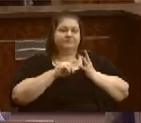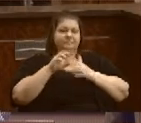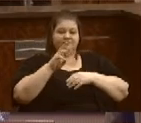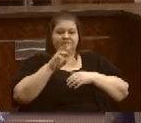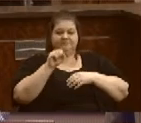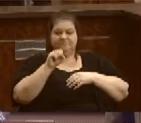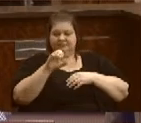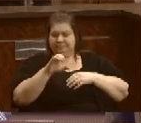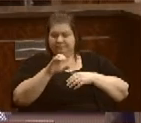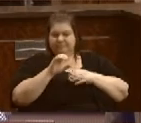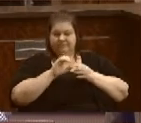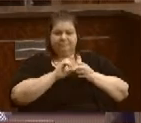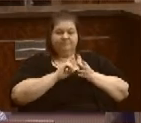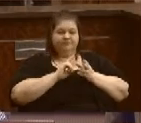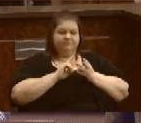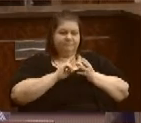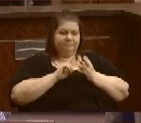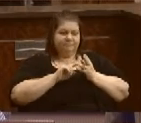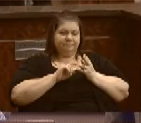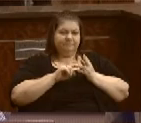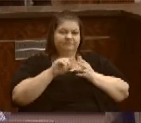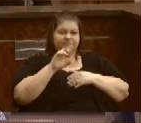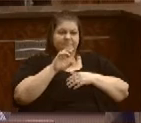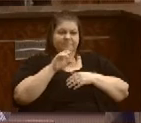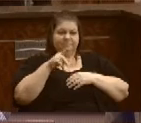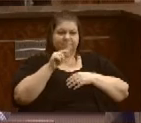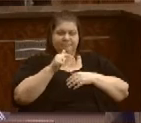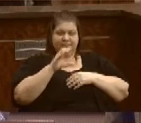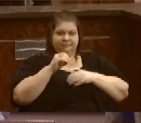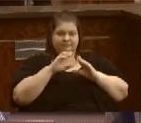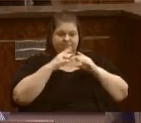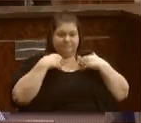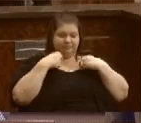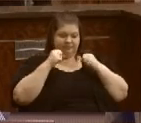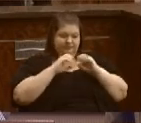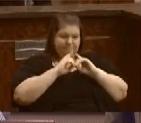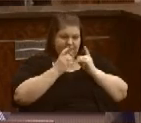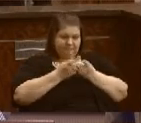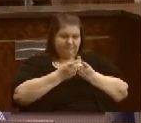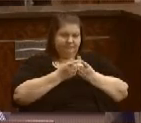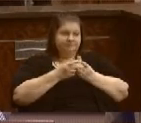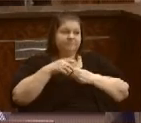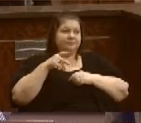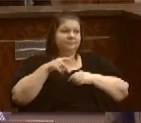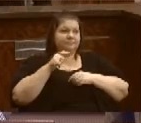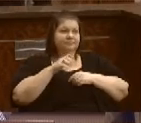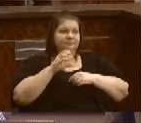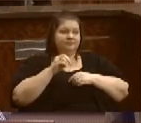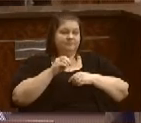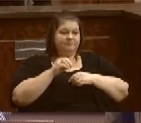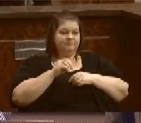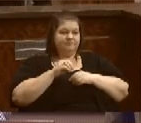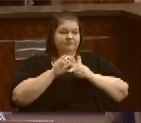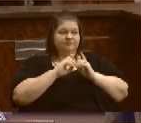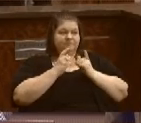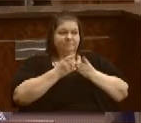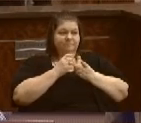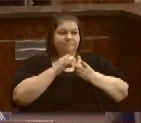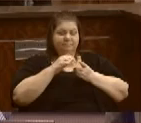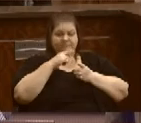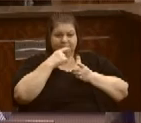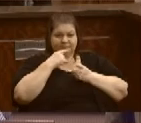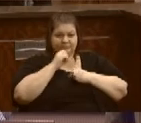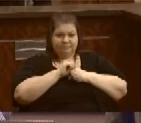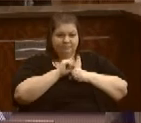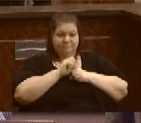Suburban Sanitation Commission, Prince George's County Health Department, Prince George's County Department of Public Works and